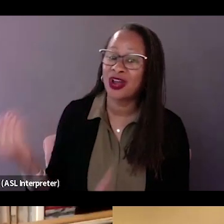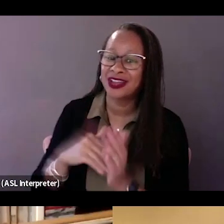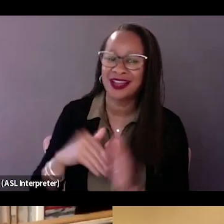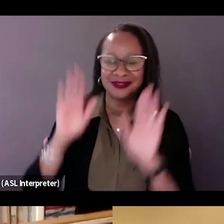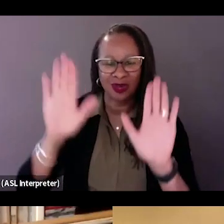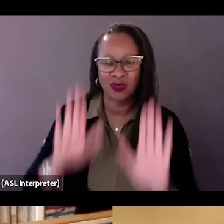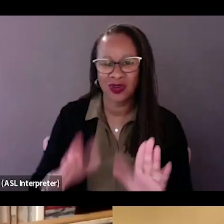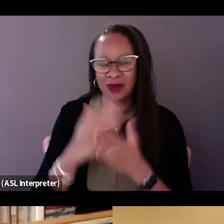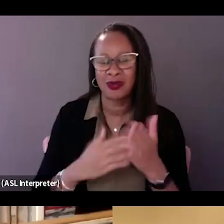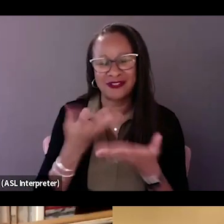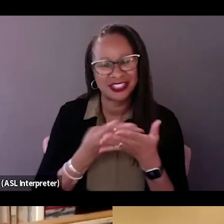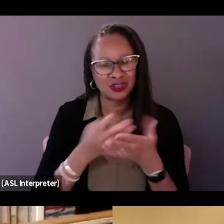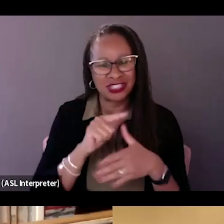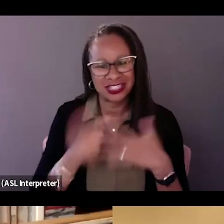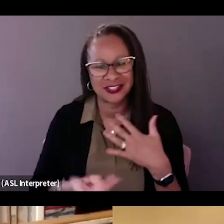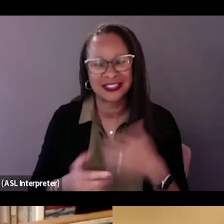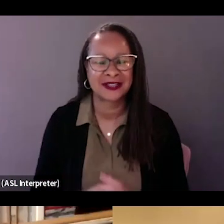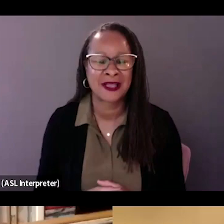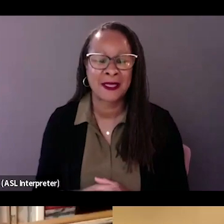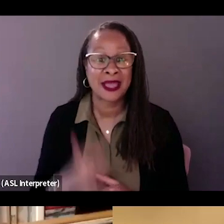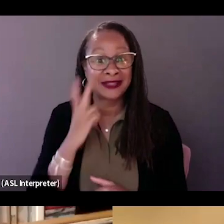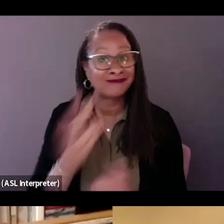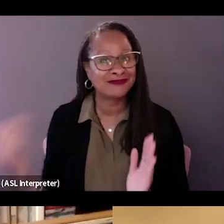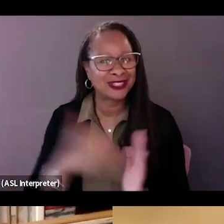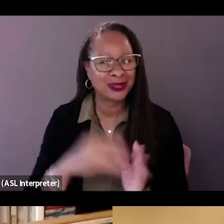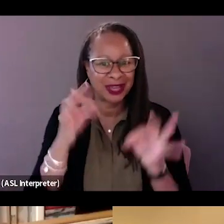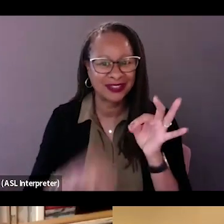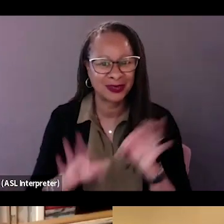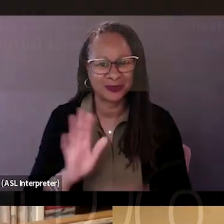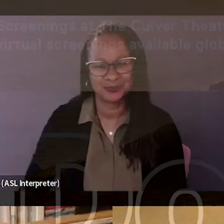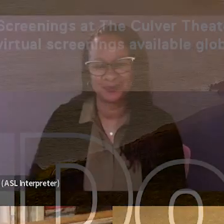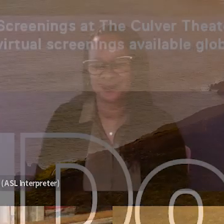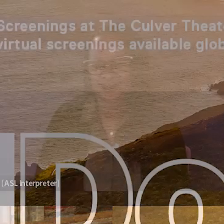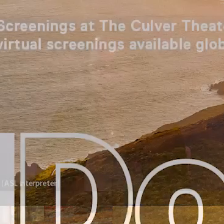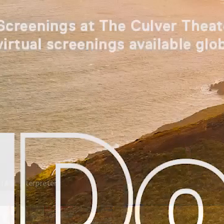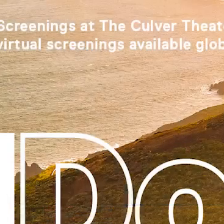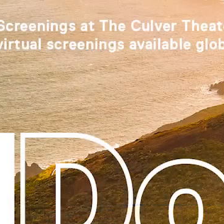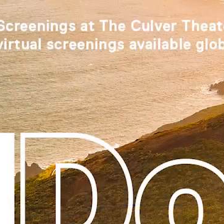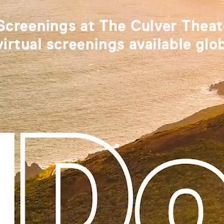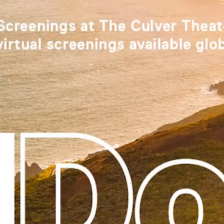part of the screening series. And we'll see you all again soon. Thank you.